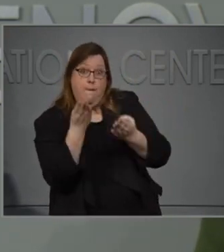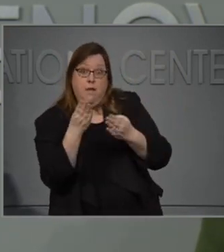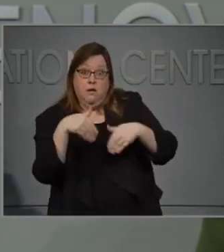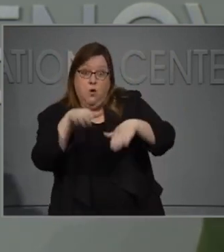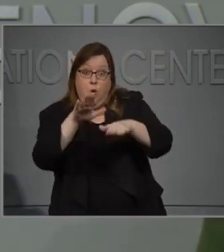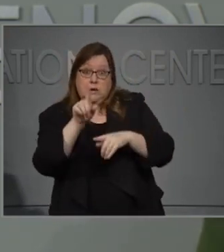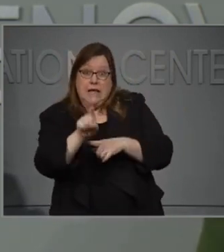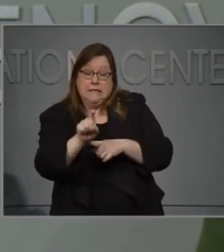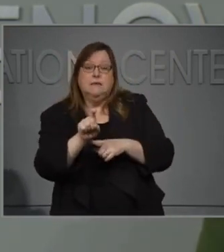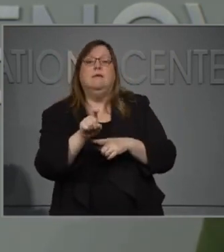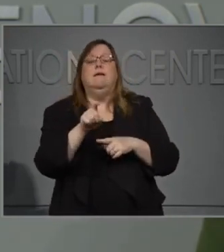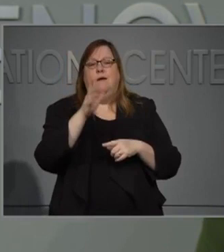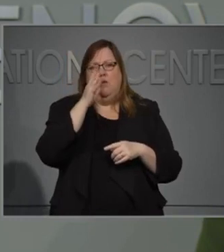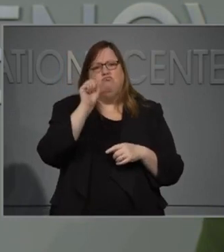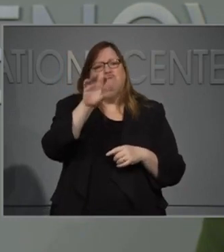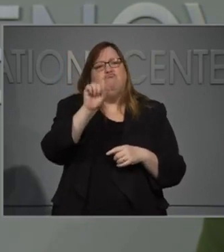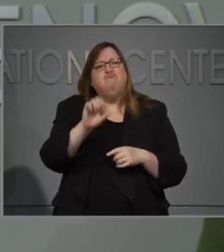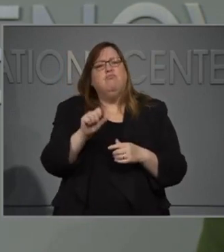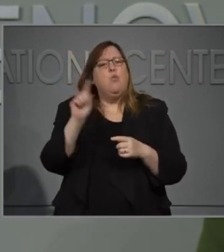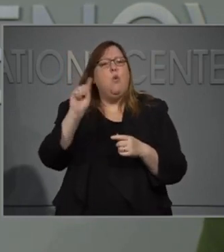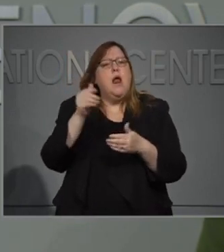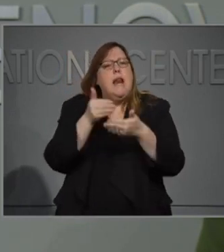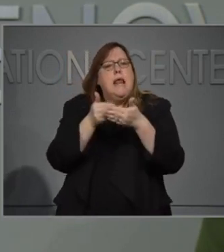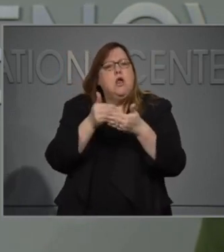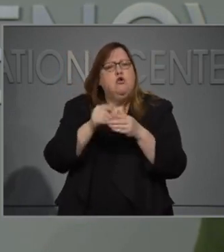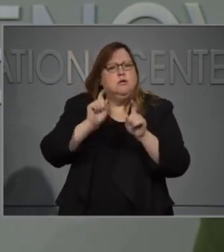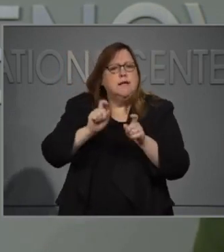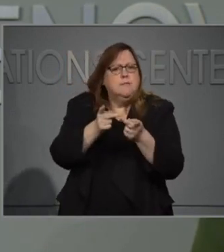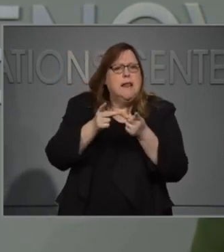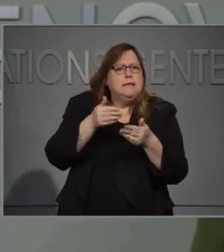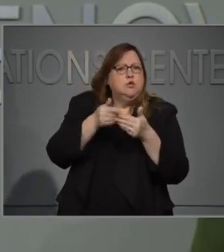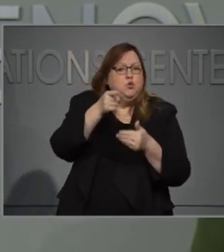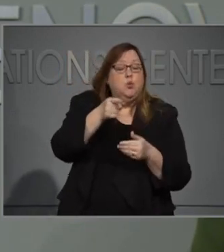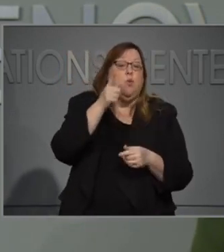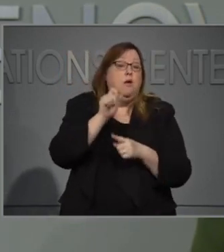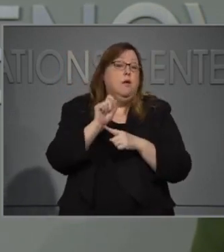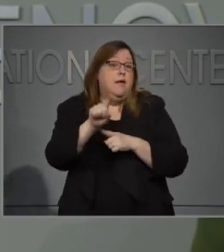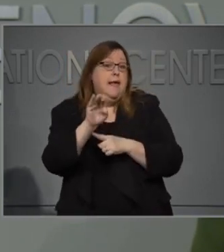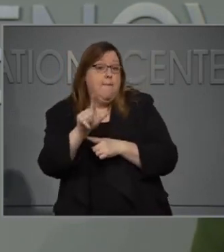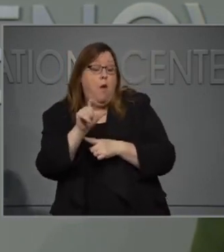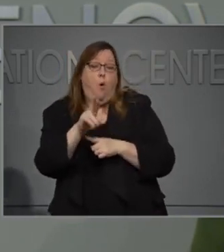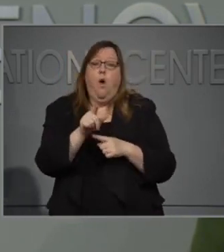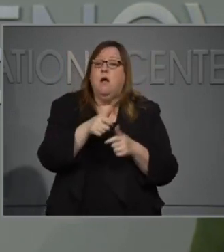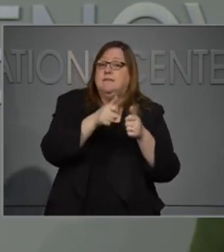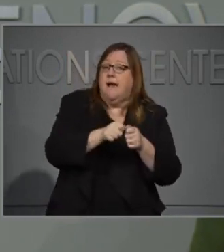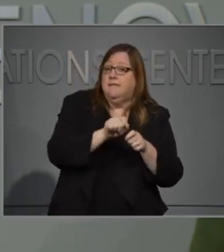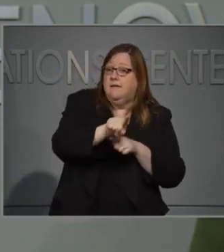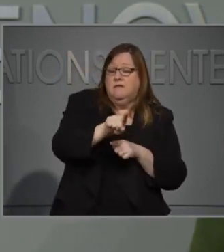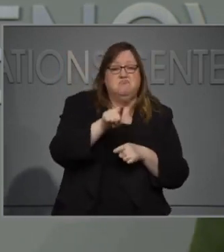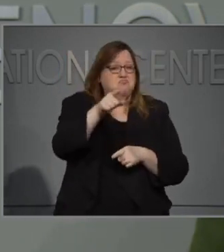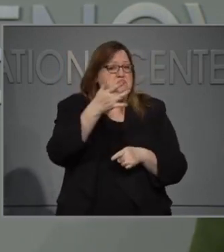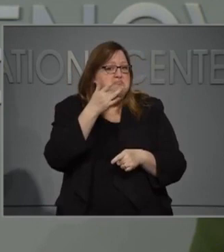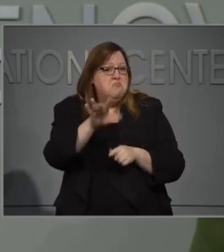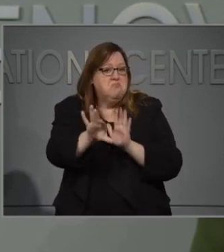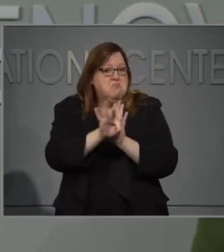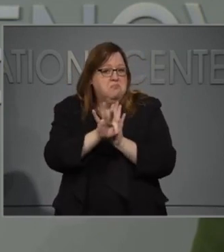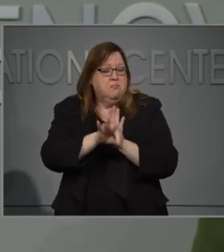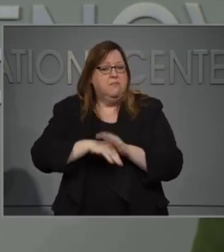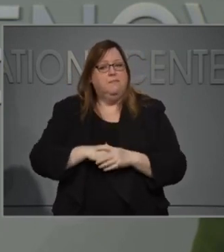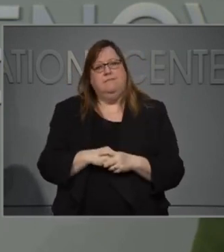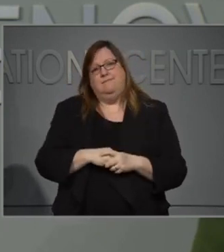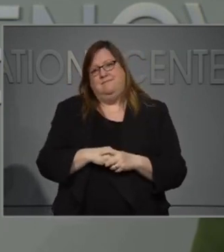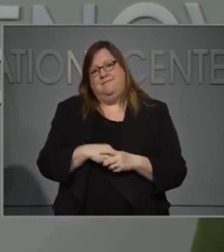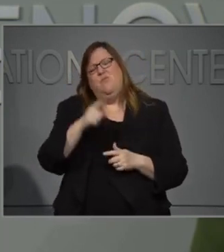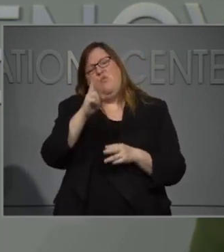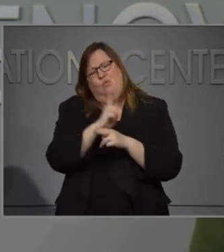tested, you will receive a list of nearby testing sites via email or text, whichever your preference. Wear that face